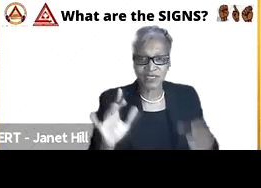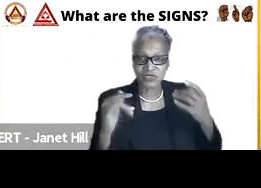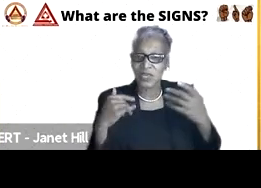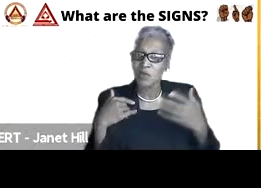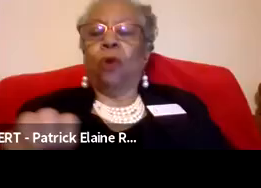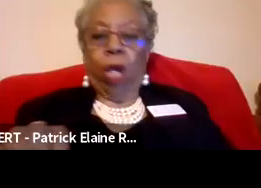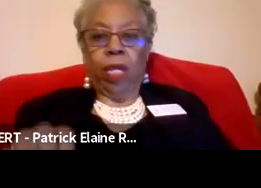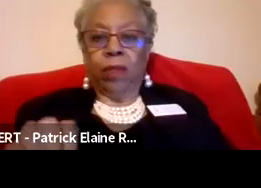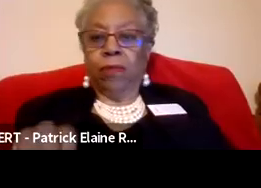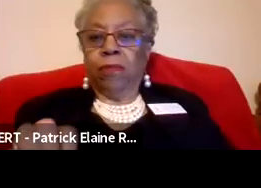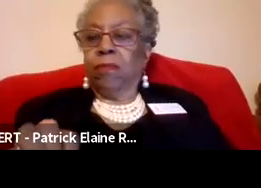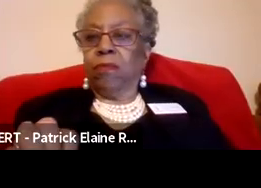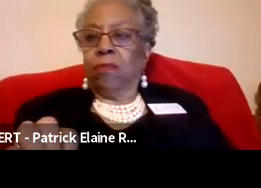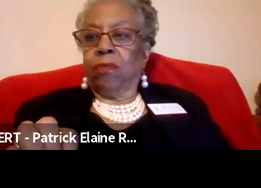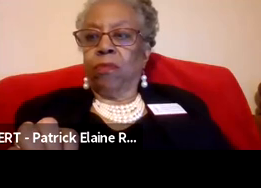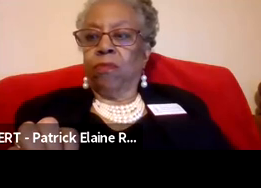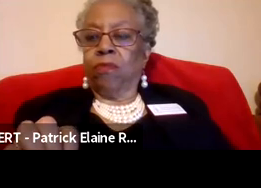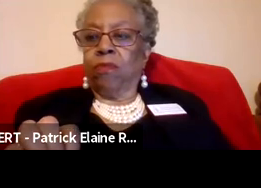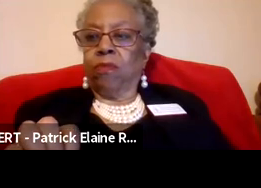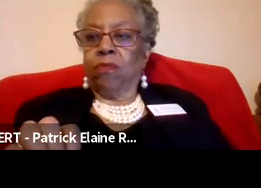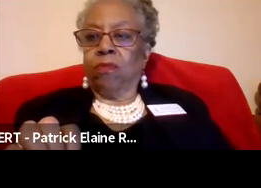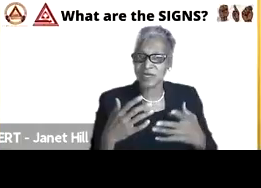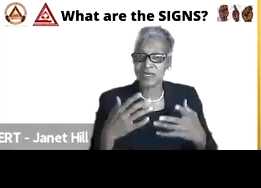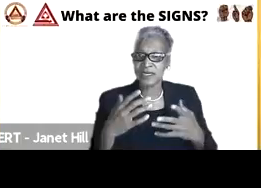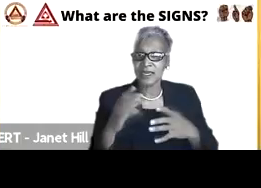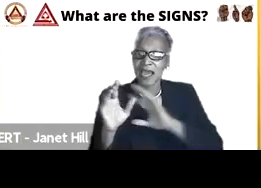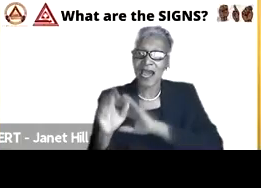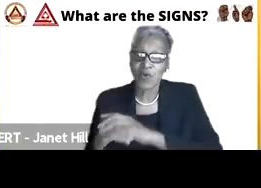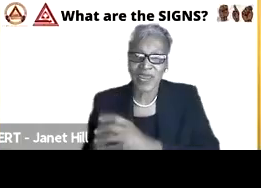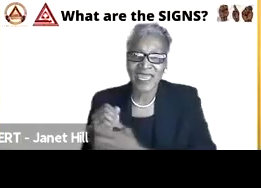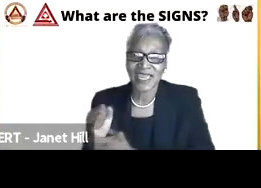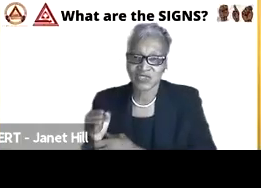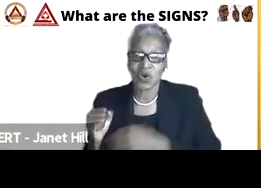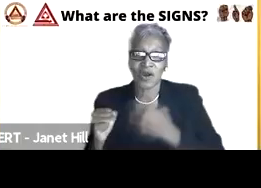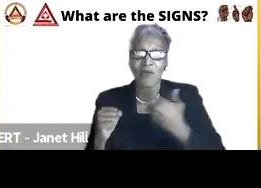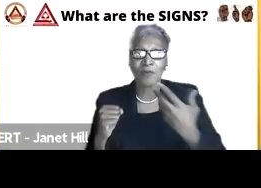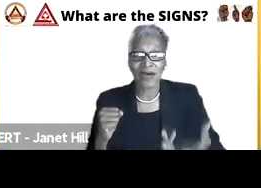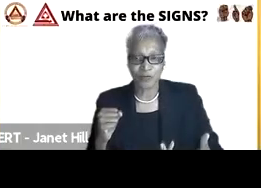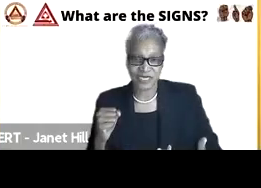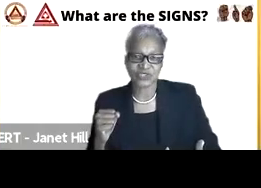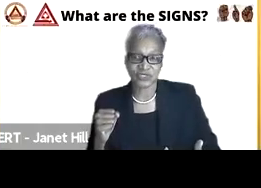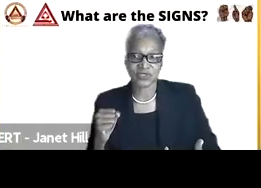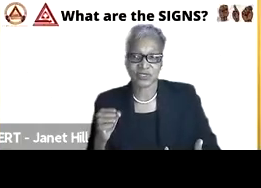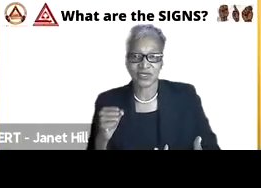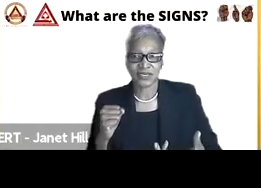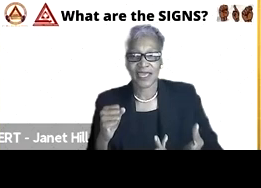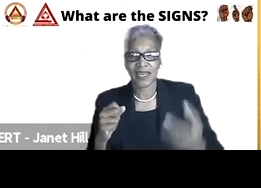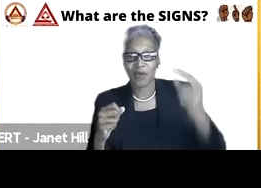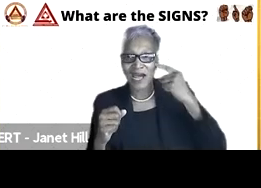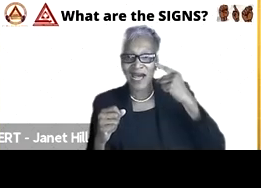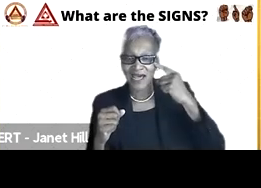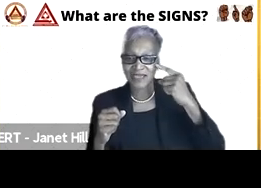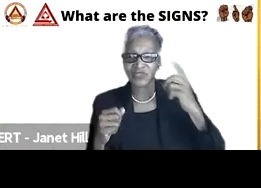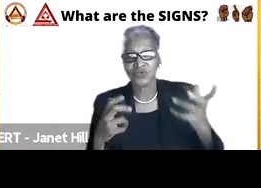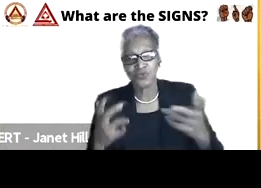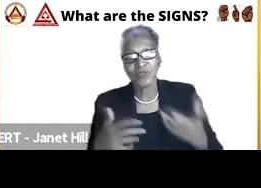around because Those who are deaf and hard of hearing, our hands are our mouthpieces and